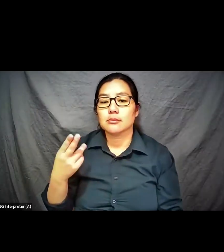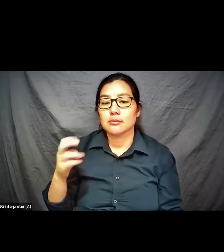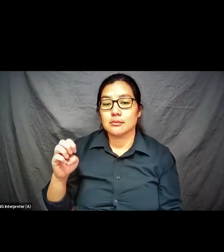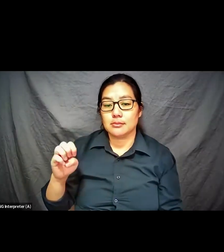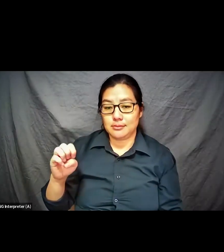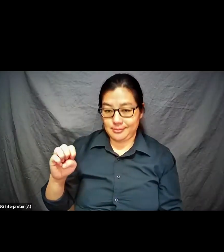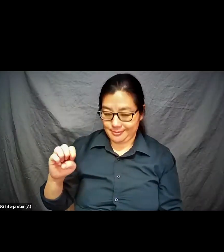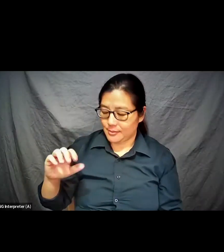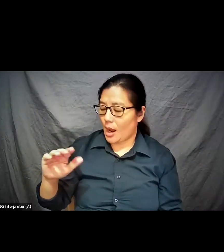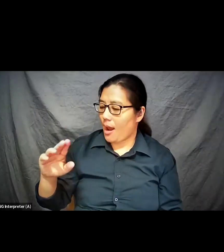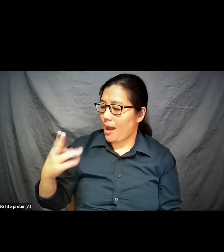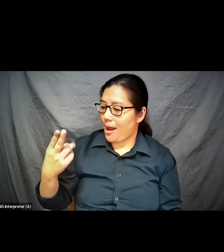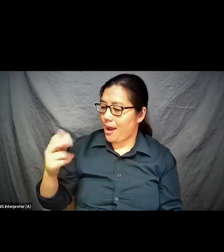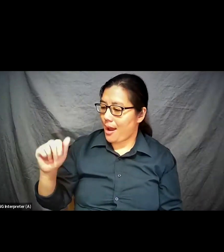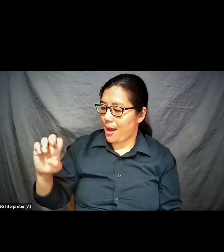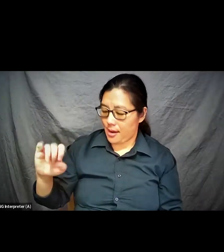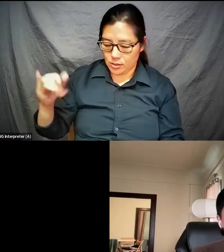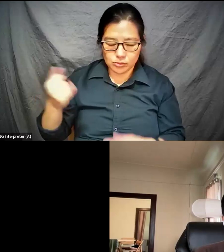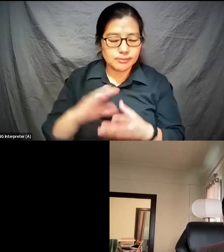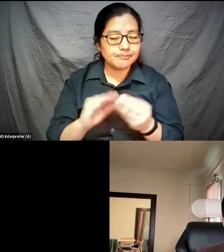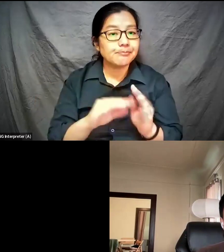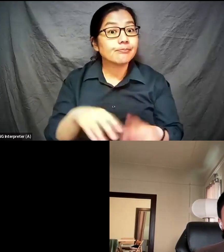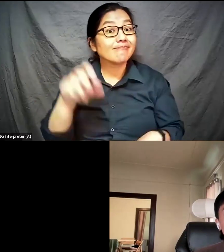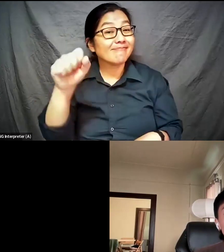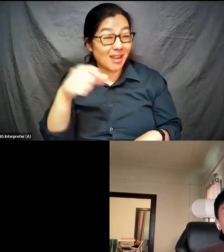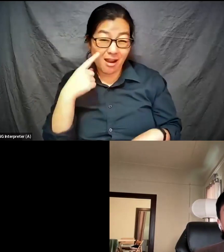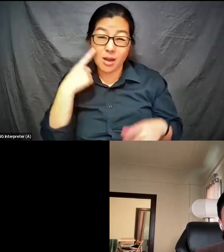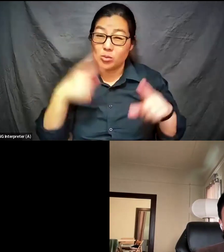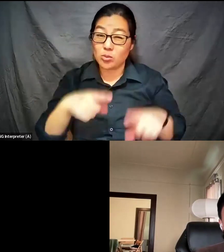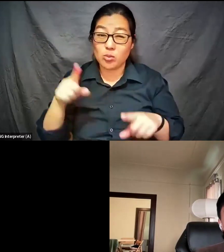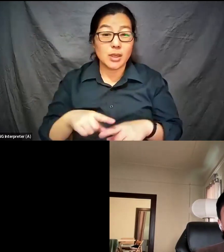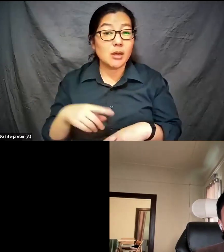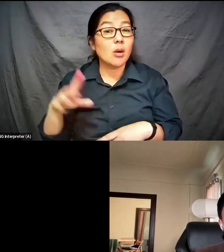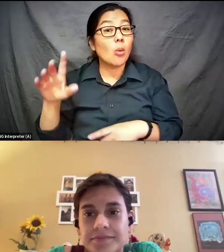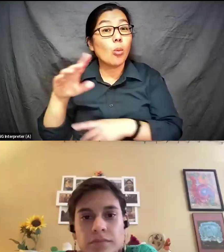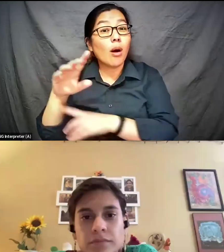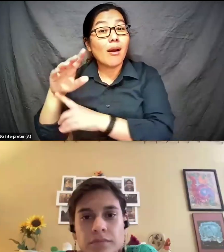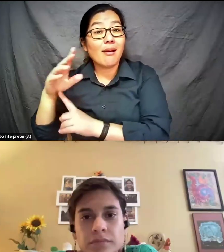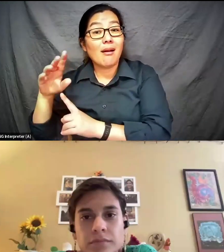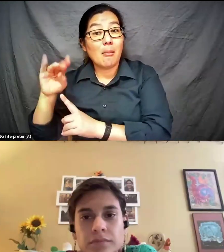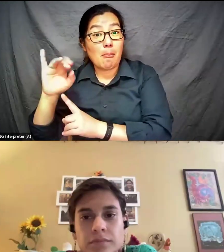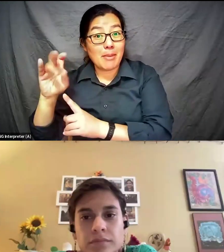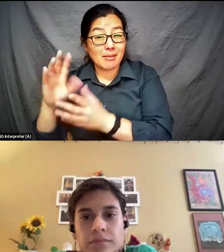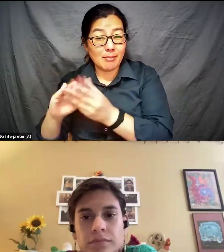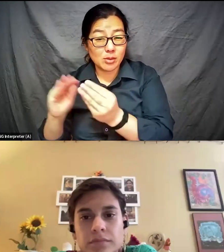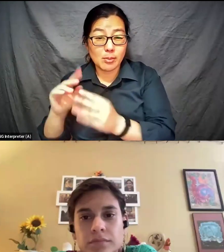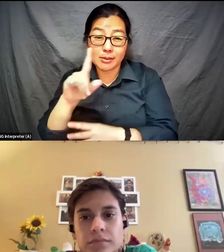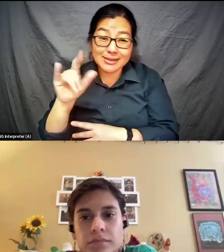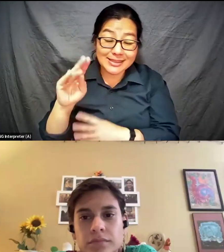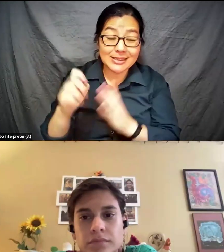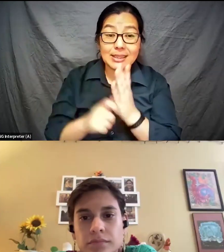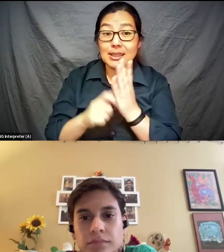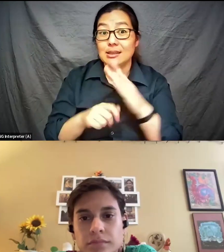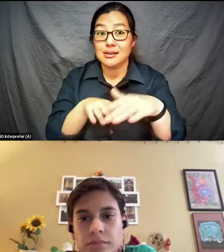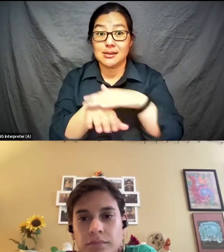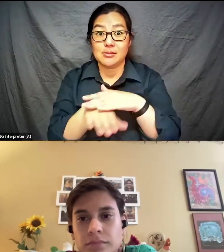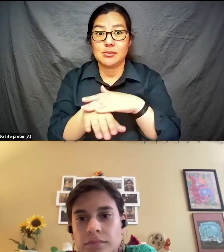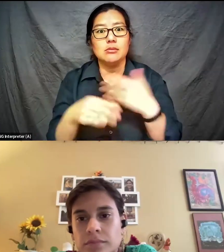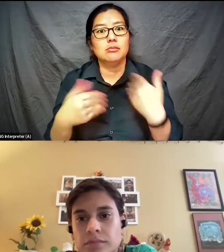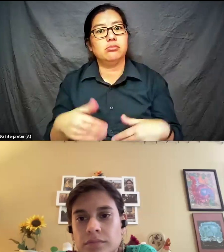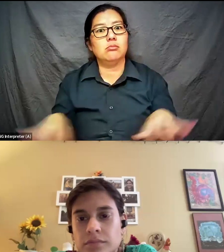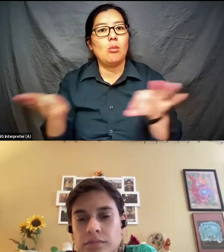And so it's really important that we can not just share